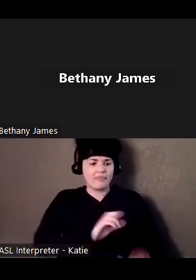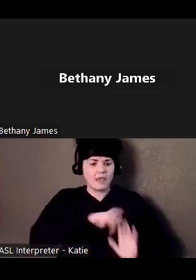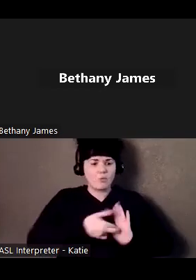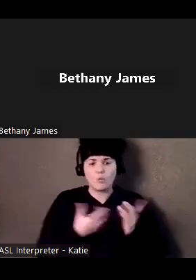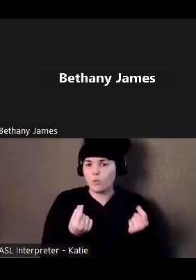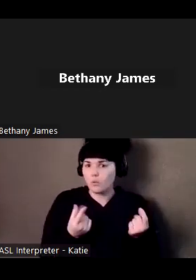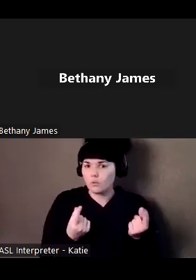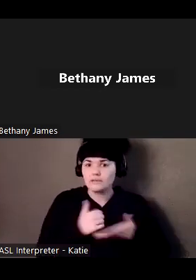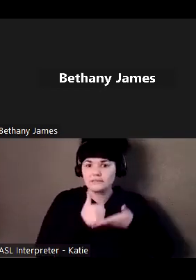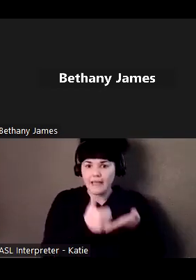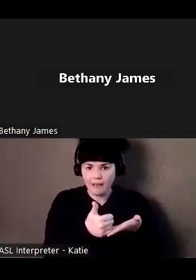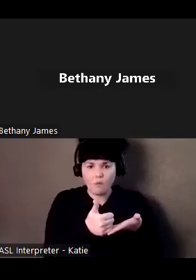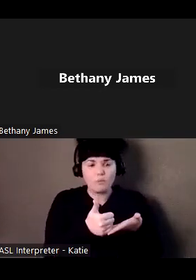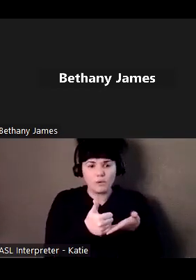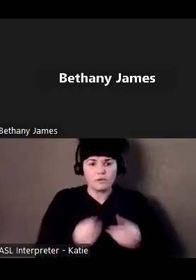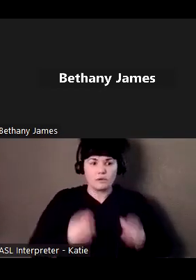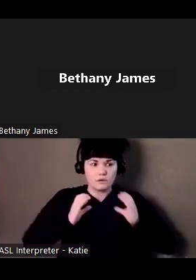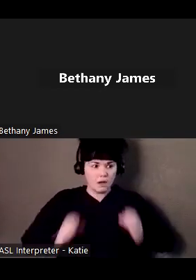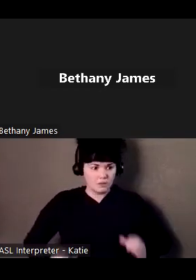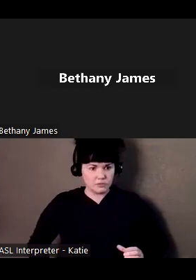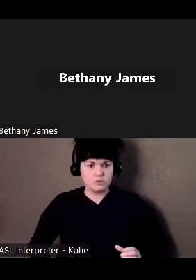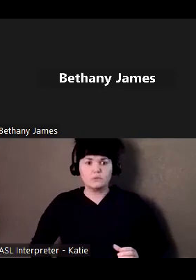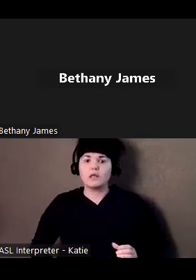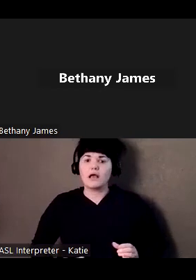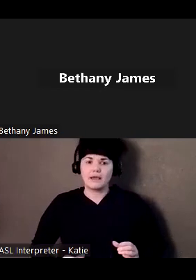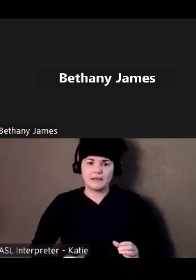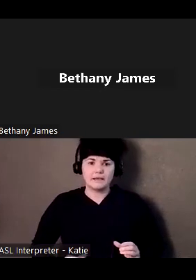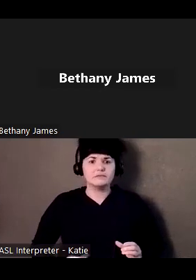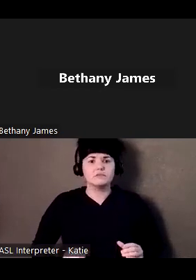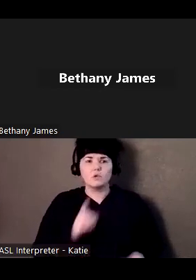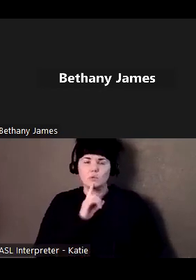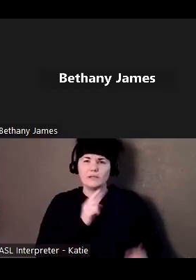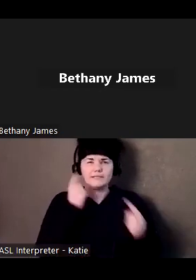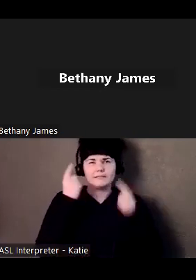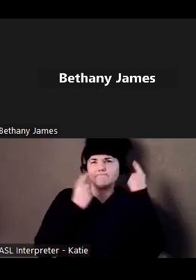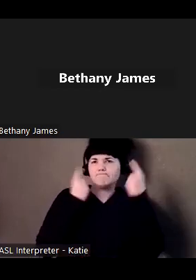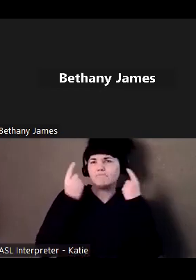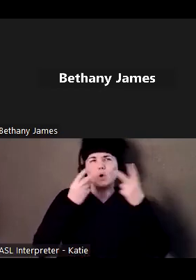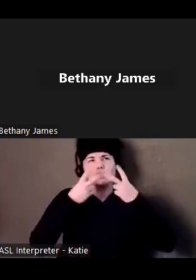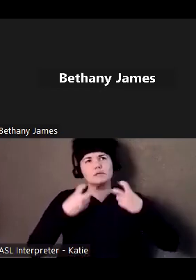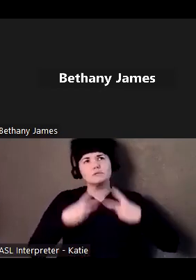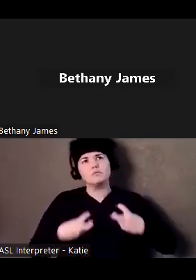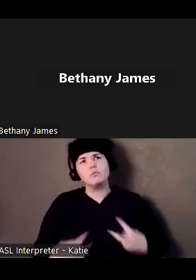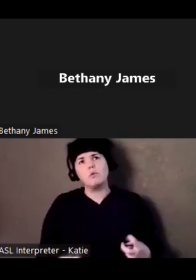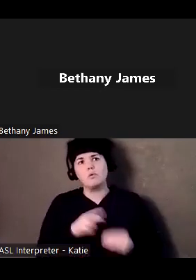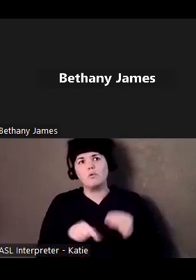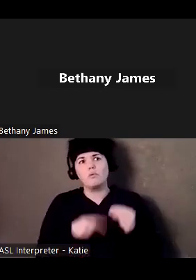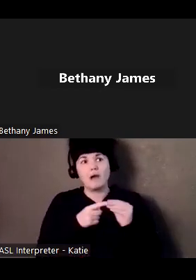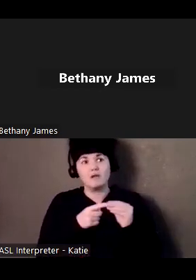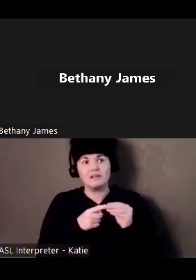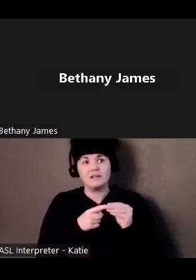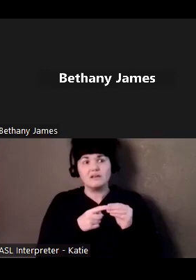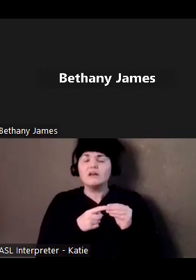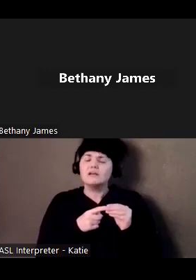not only help customers or clients at least weigh, consider, and explore that question of, does